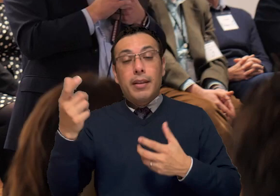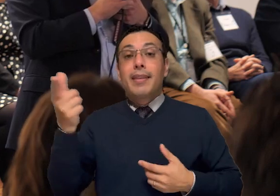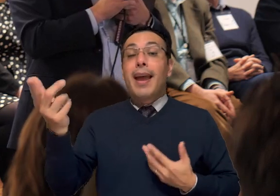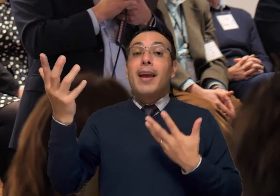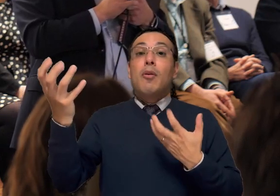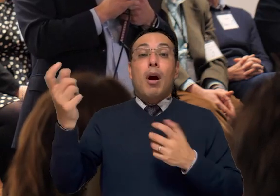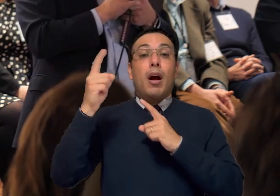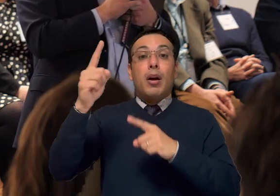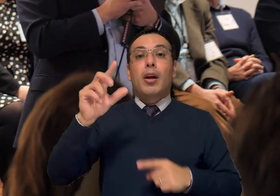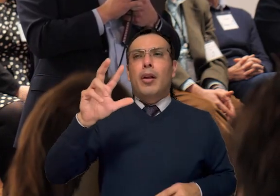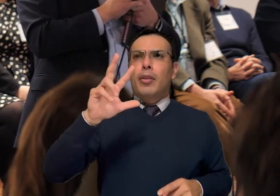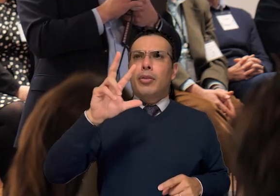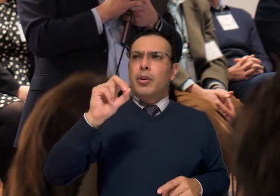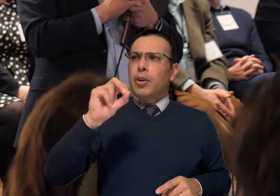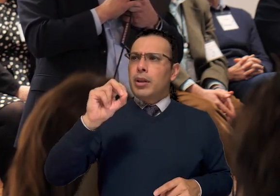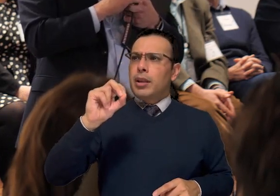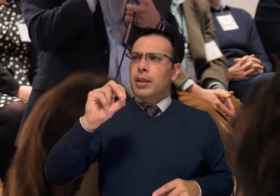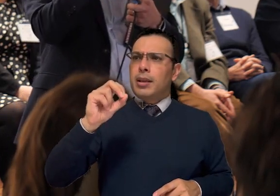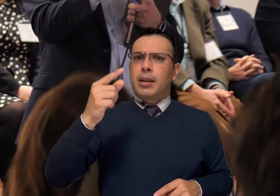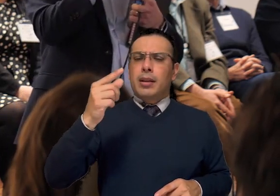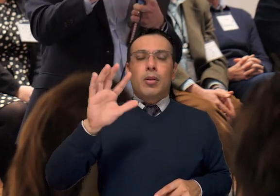50 gigawatts